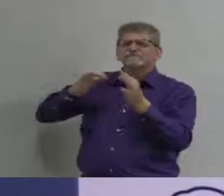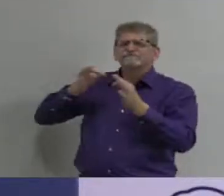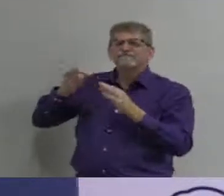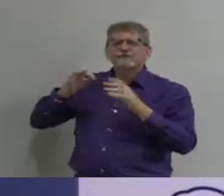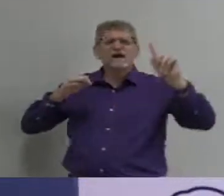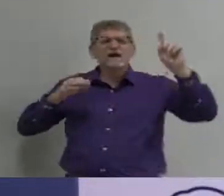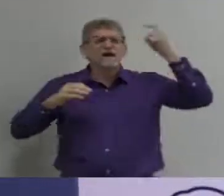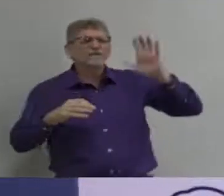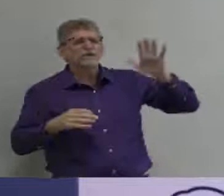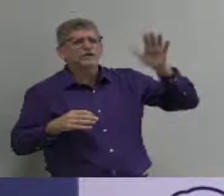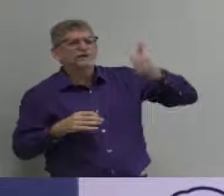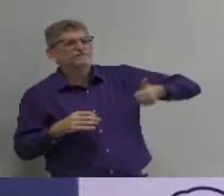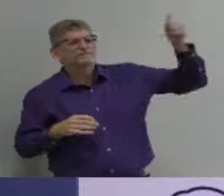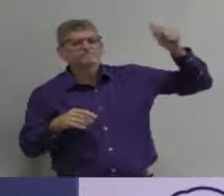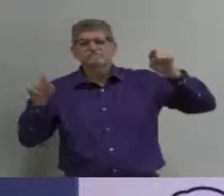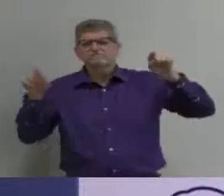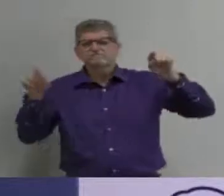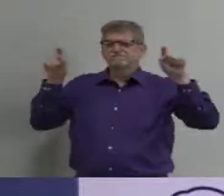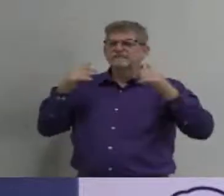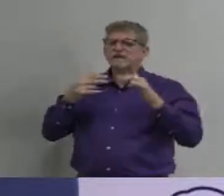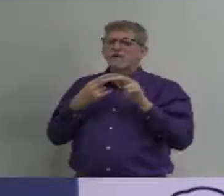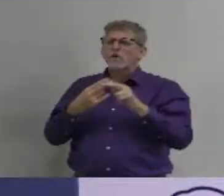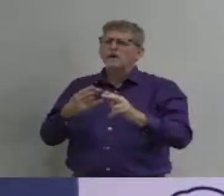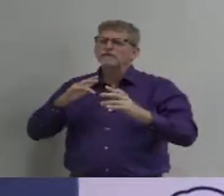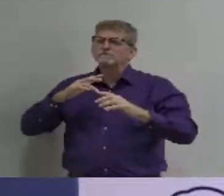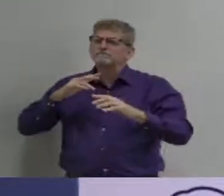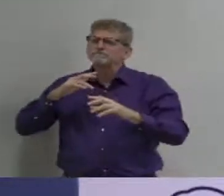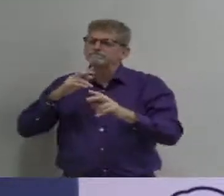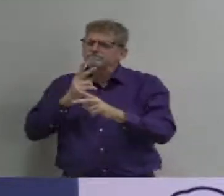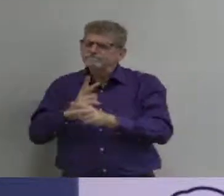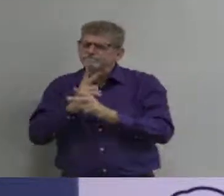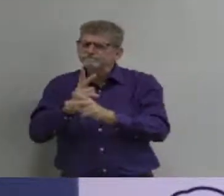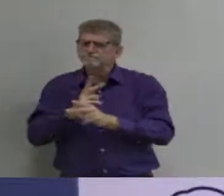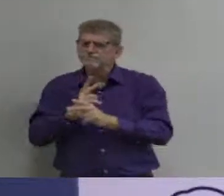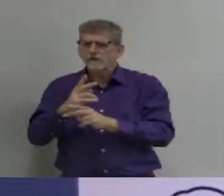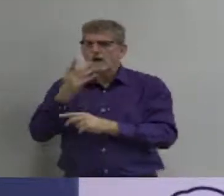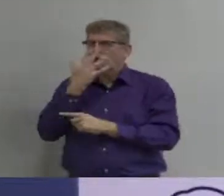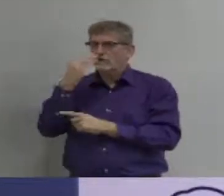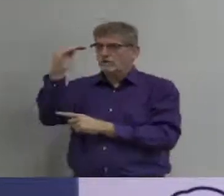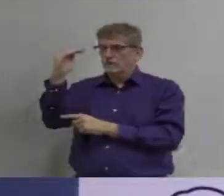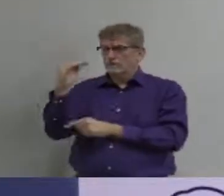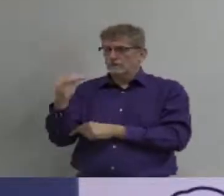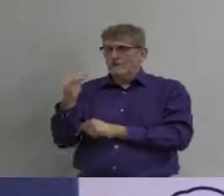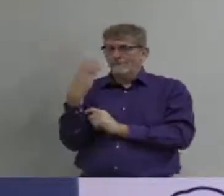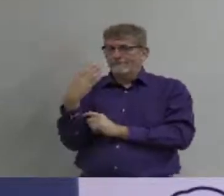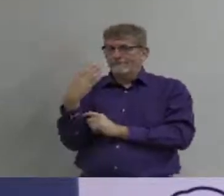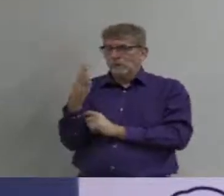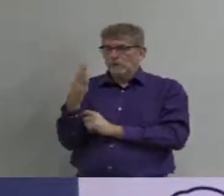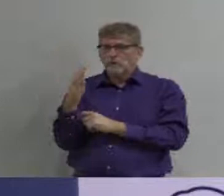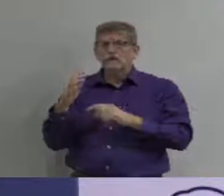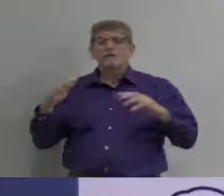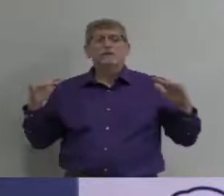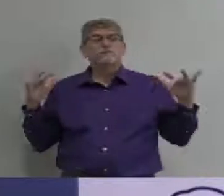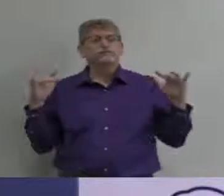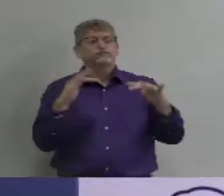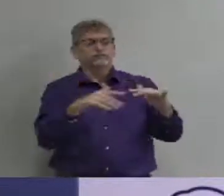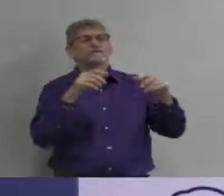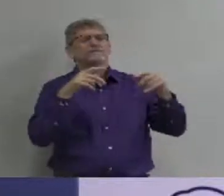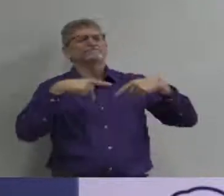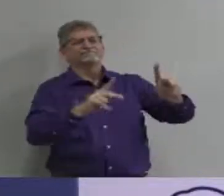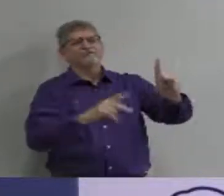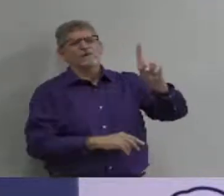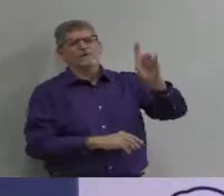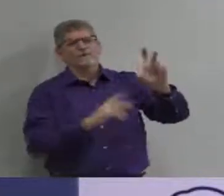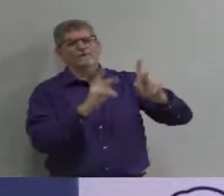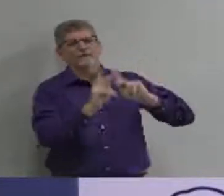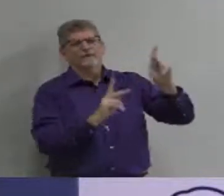When our advisory status drops to blue, the order limiting social gatherings to 100 people will be rescinded to match Governor Holcomb's social gathering